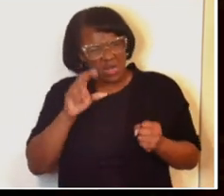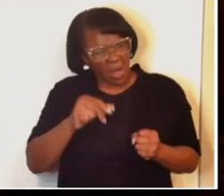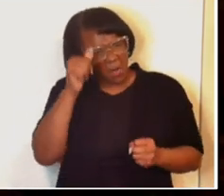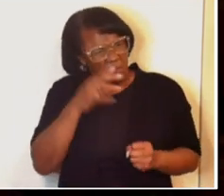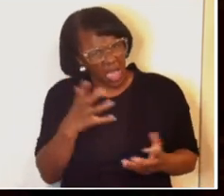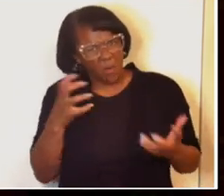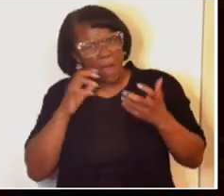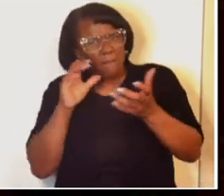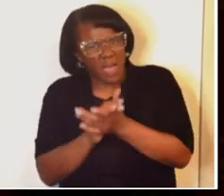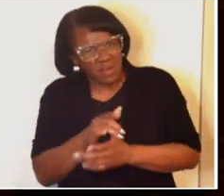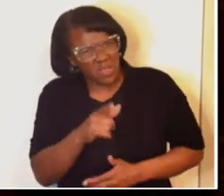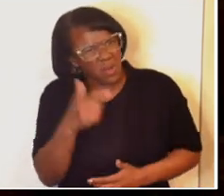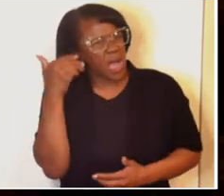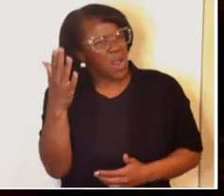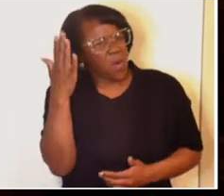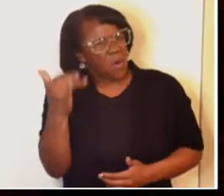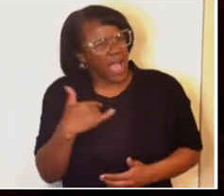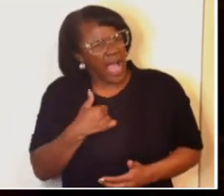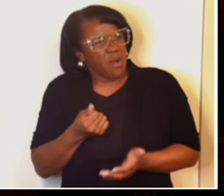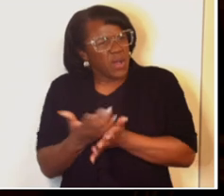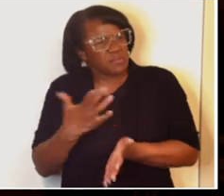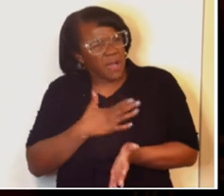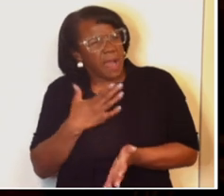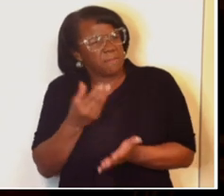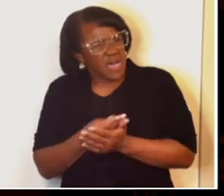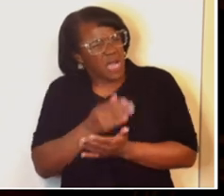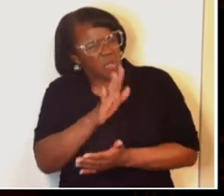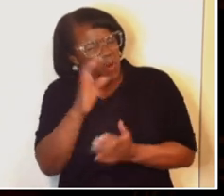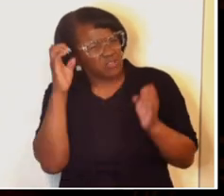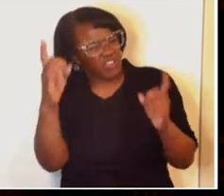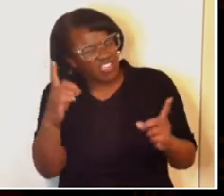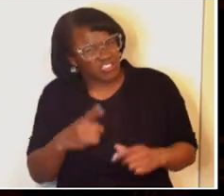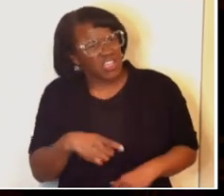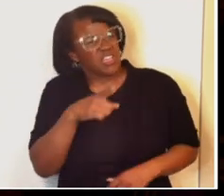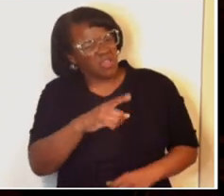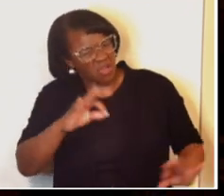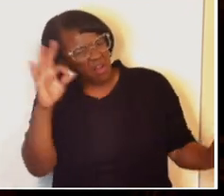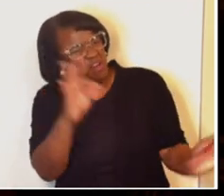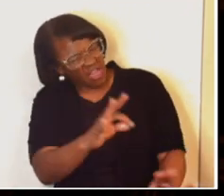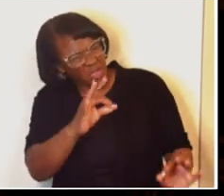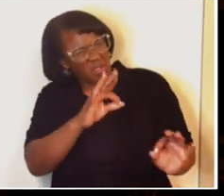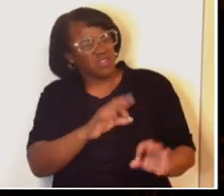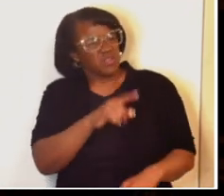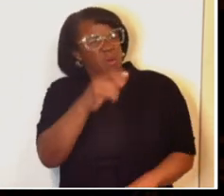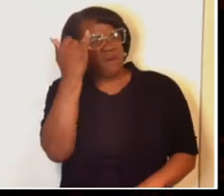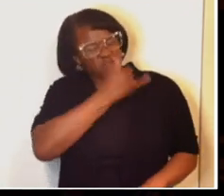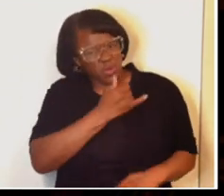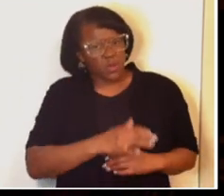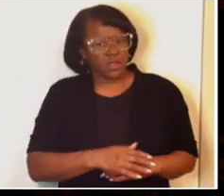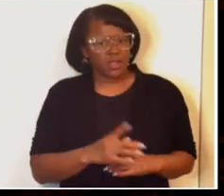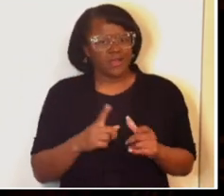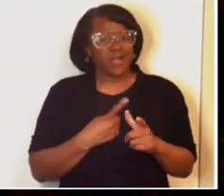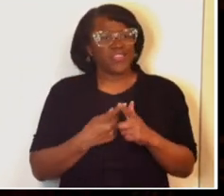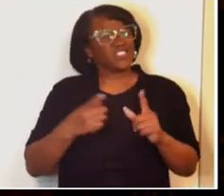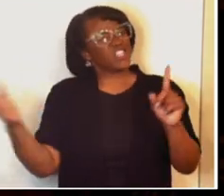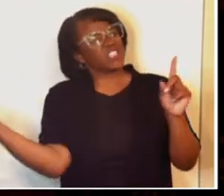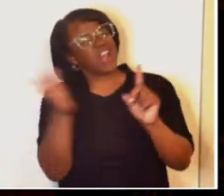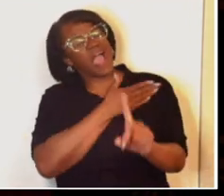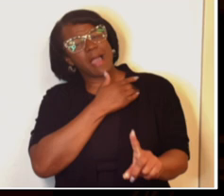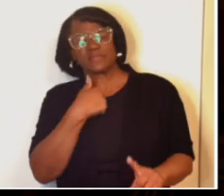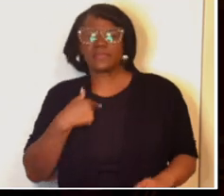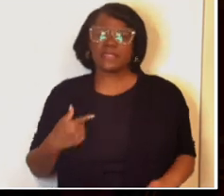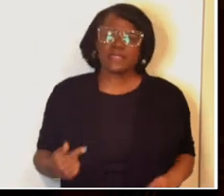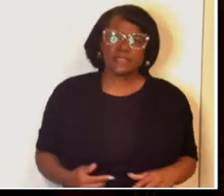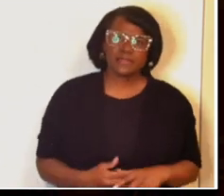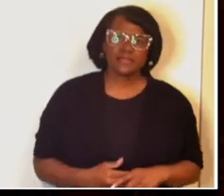wasted my money on your education. You ain't nothing but a fool. And then she hauls off and slaps me. Whoa,